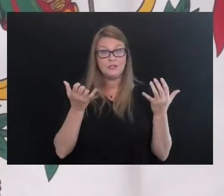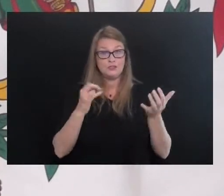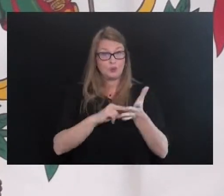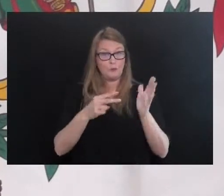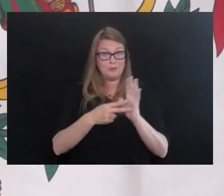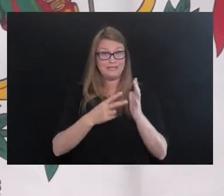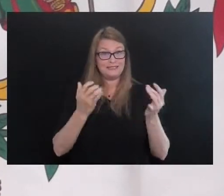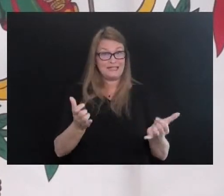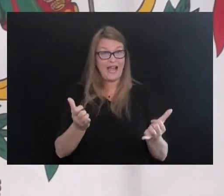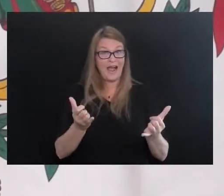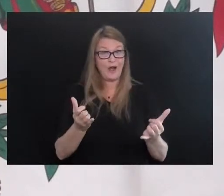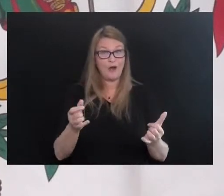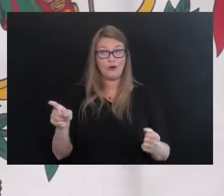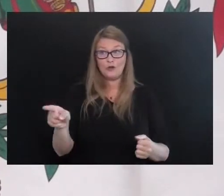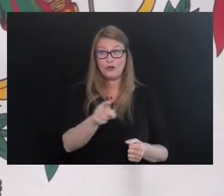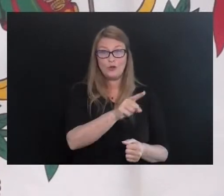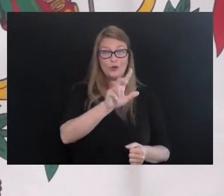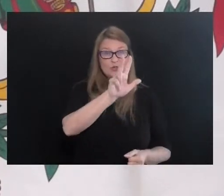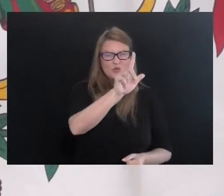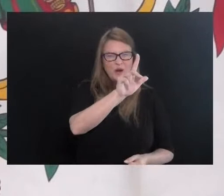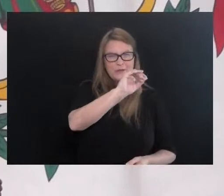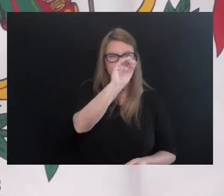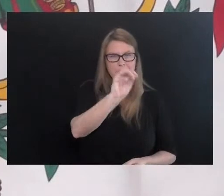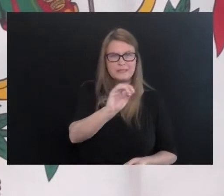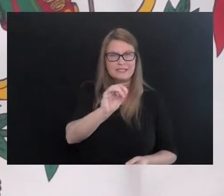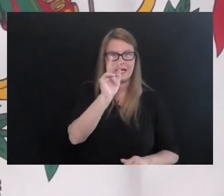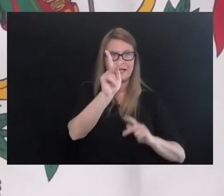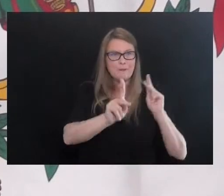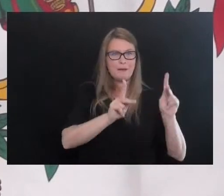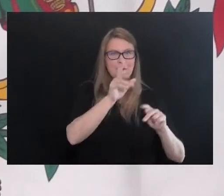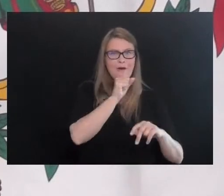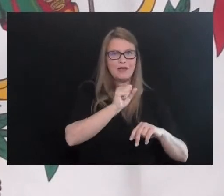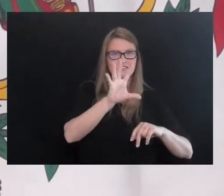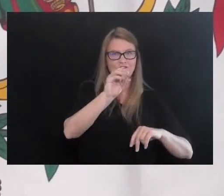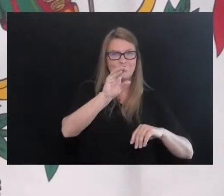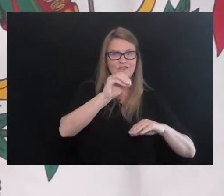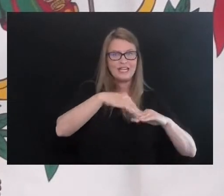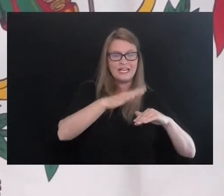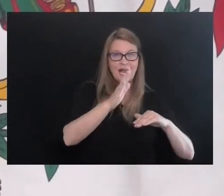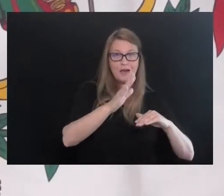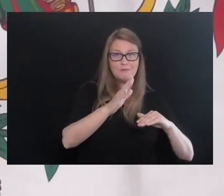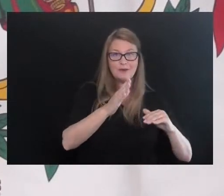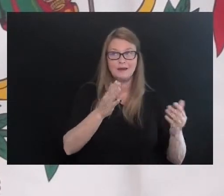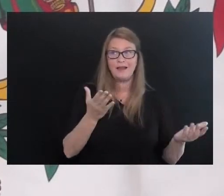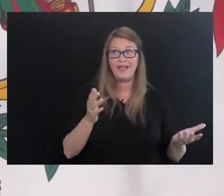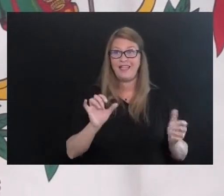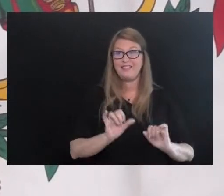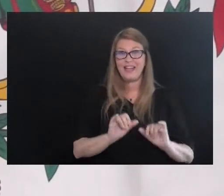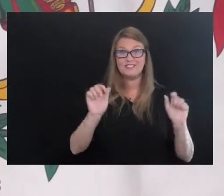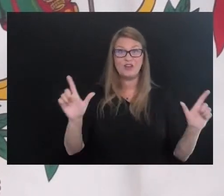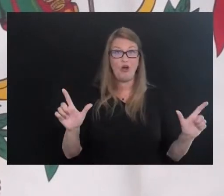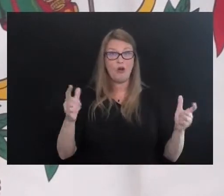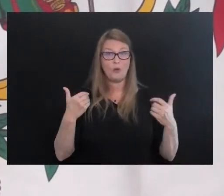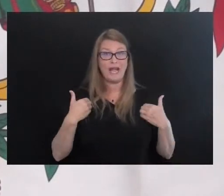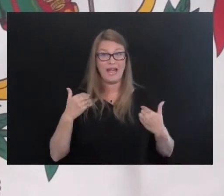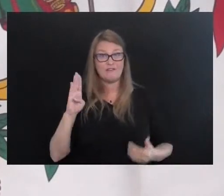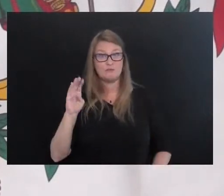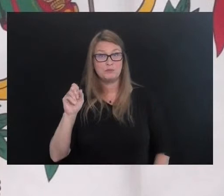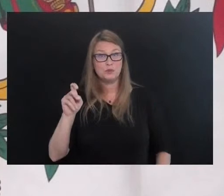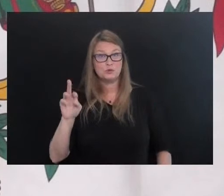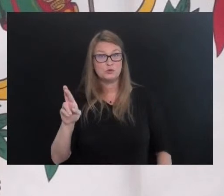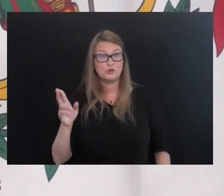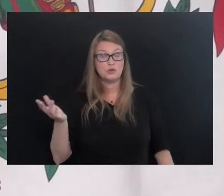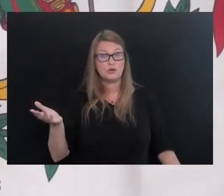just this. At 23% of the people that are 50 and older, if that's all we've got with booster shots